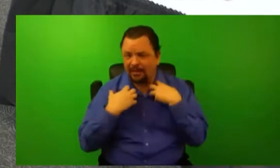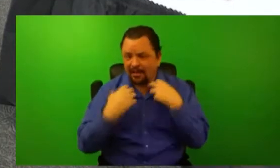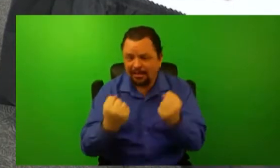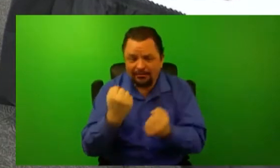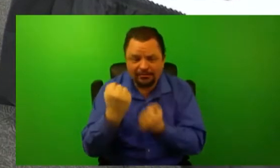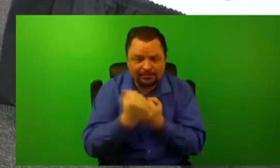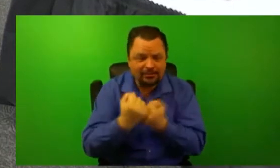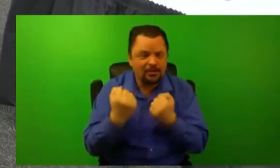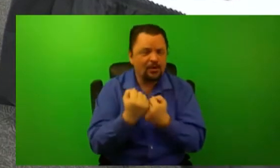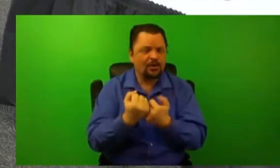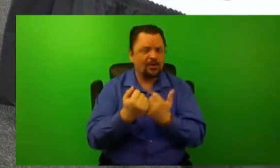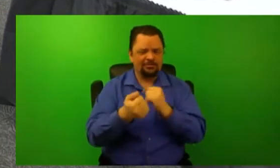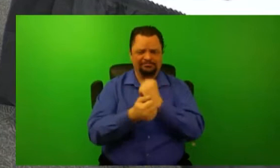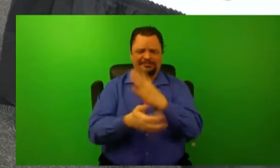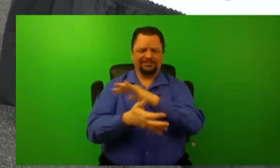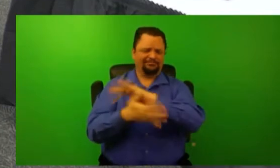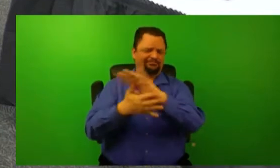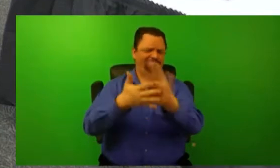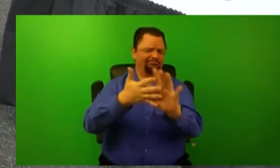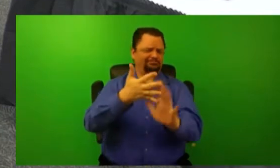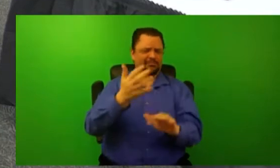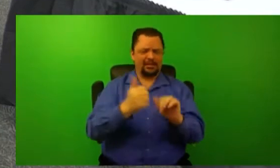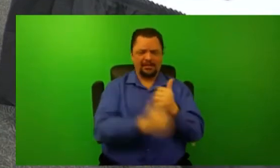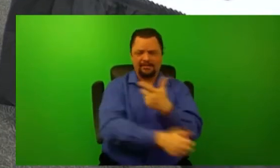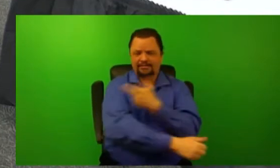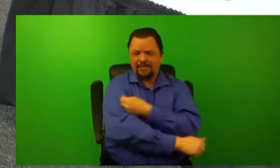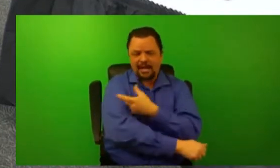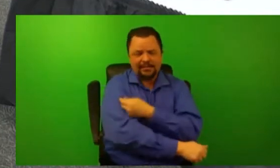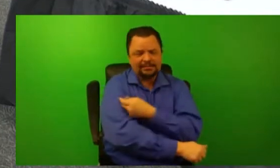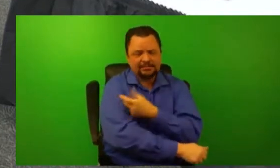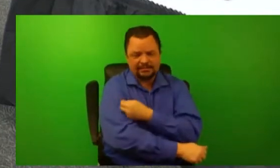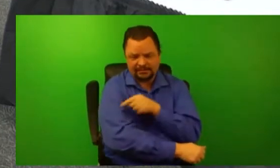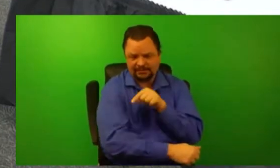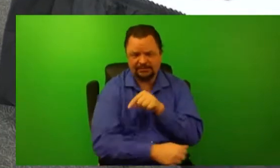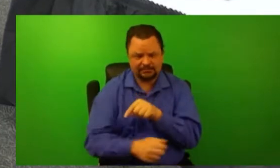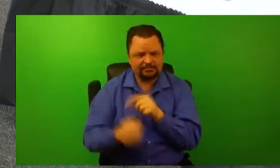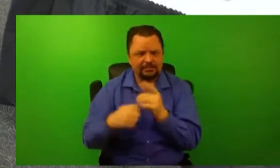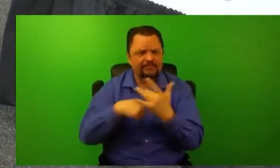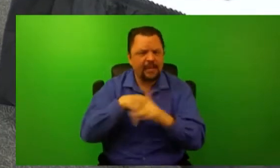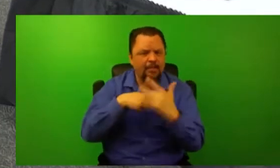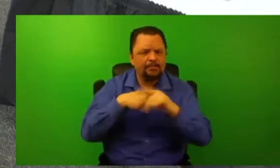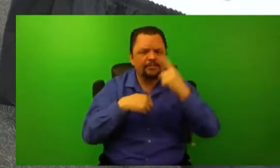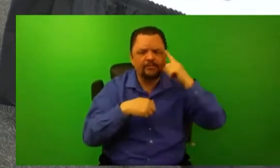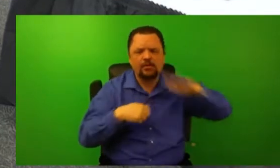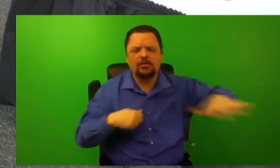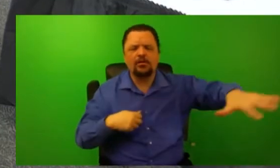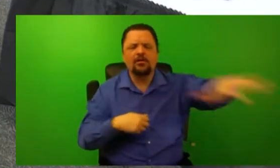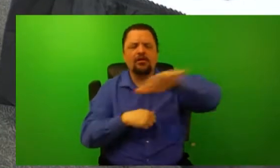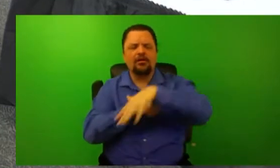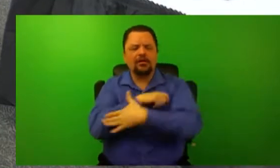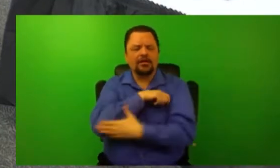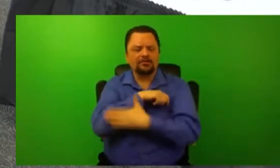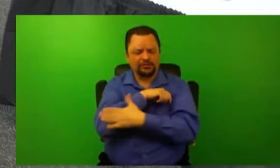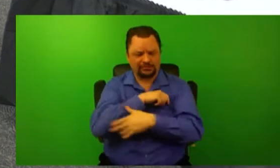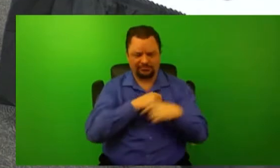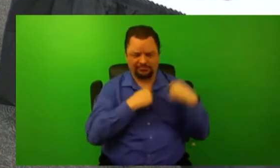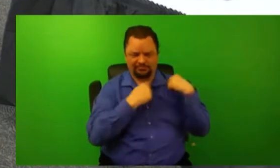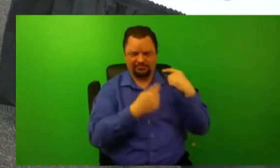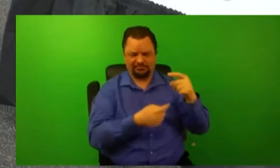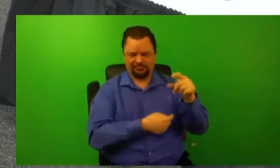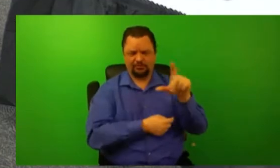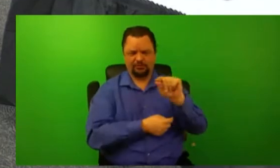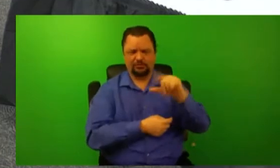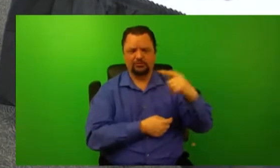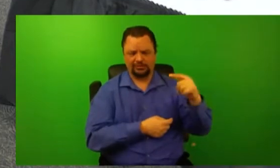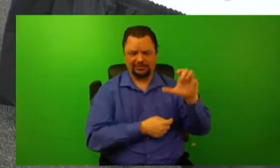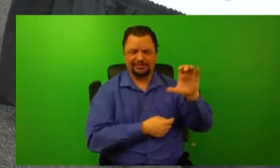When vaccines became widely available in El Paso County in February 2021, Cindy and her team at Pikes Peak United